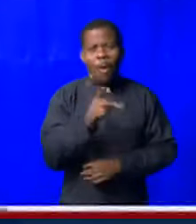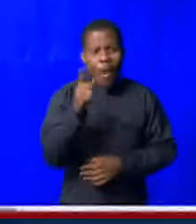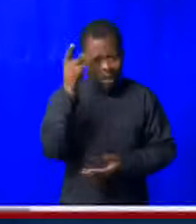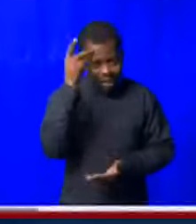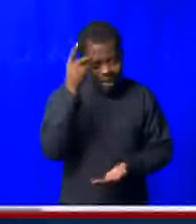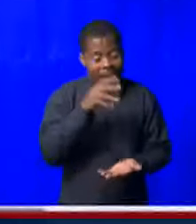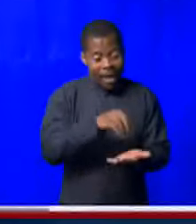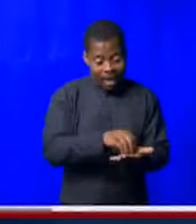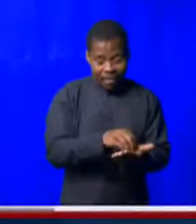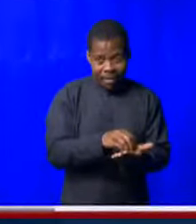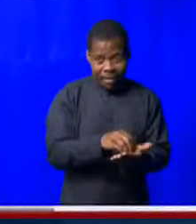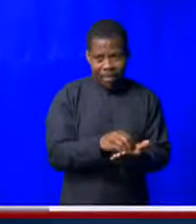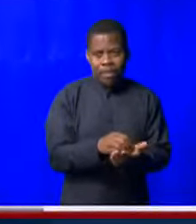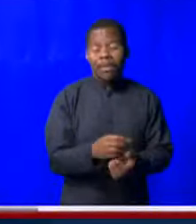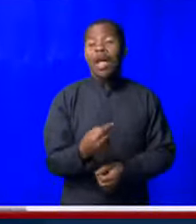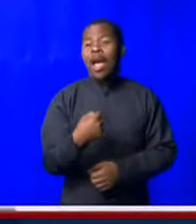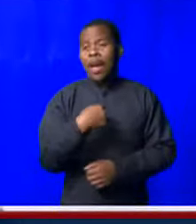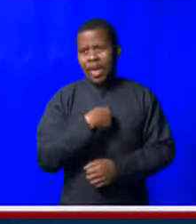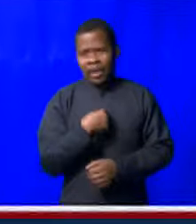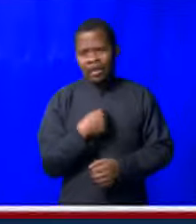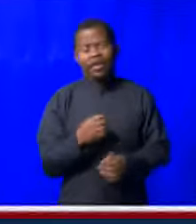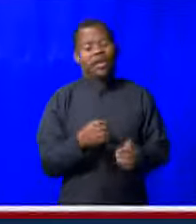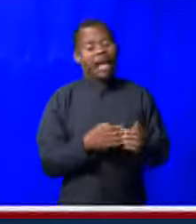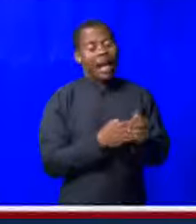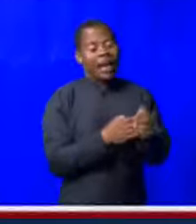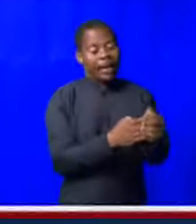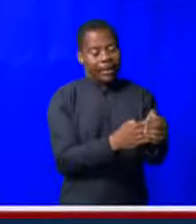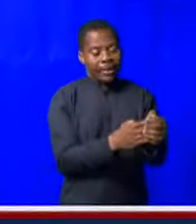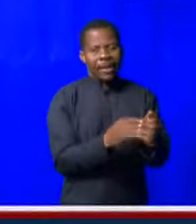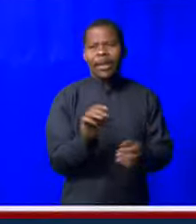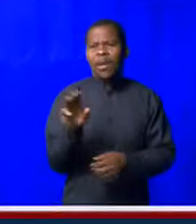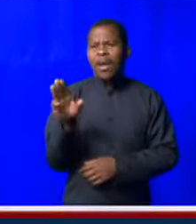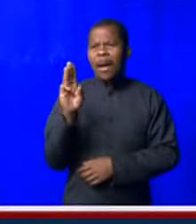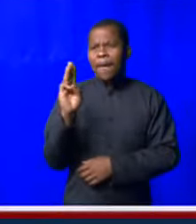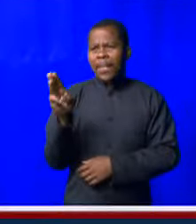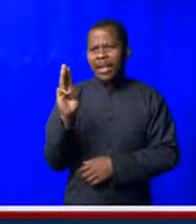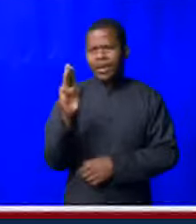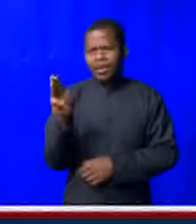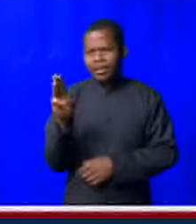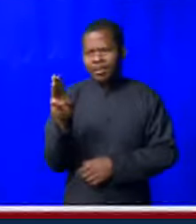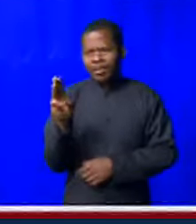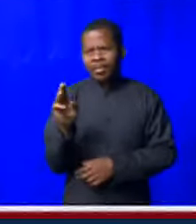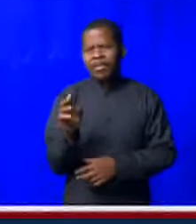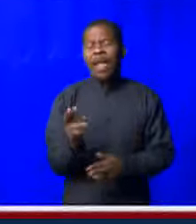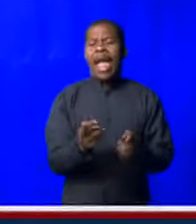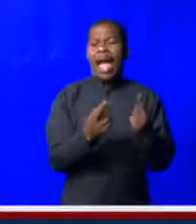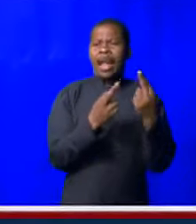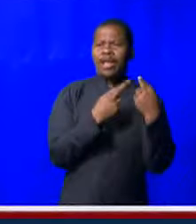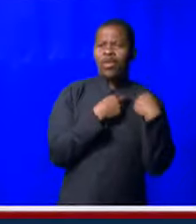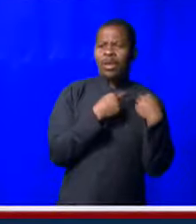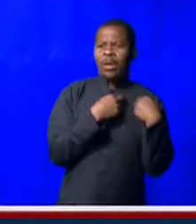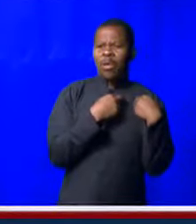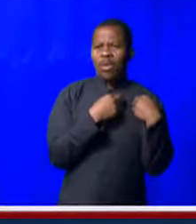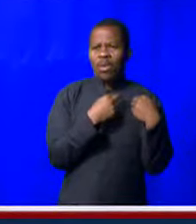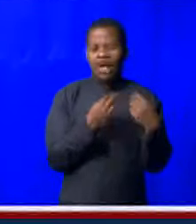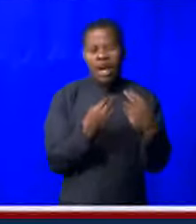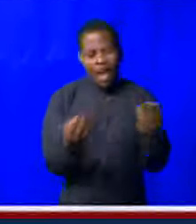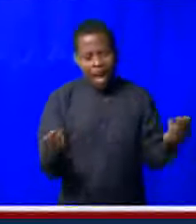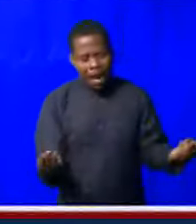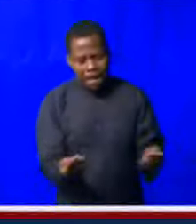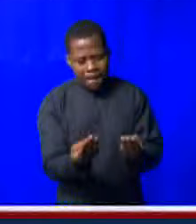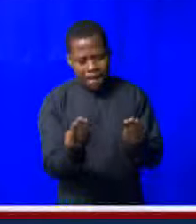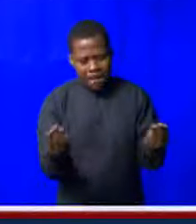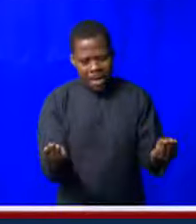the leadership of this diverse nation, we have a sacred duty to unite the people of